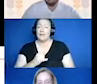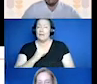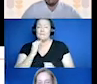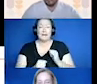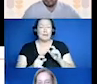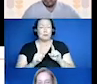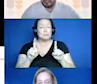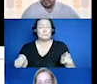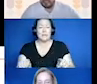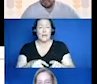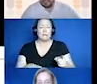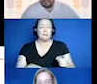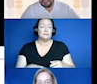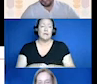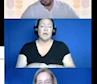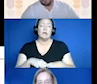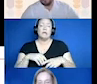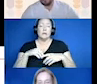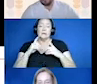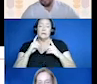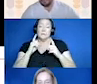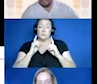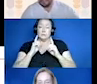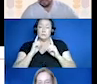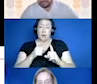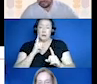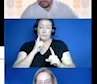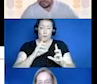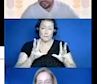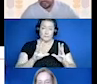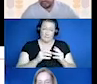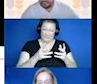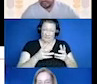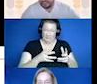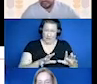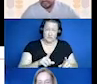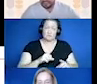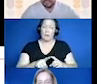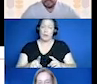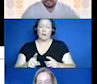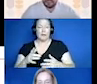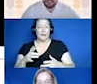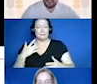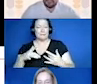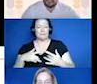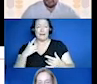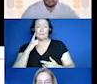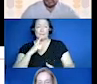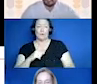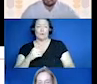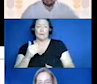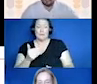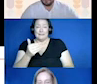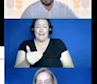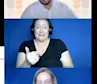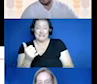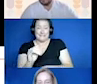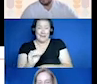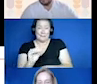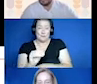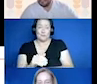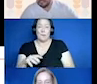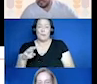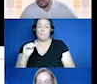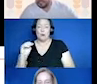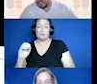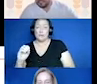here. While our targeted presentations for this summit might be over, I'm also very excited for the training coming up this afternoon from the March of